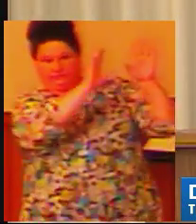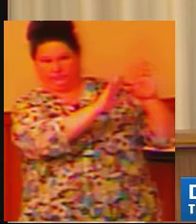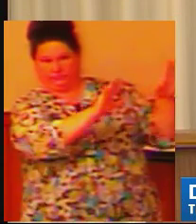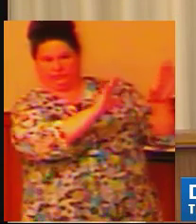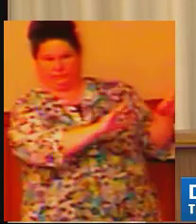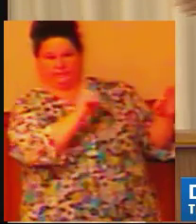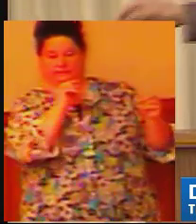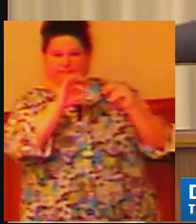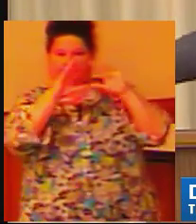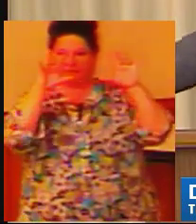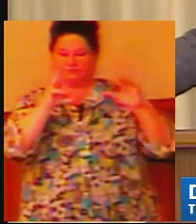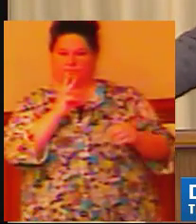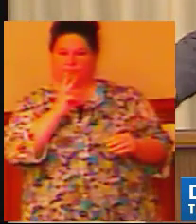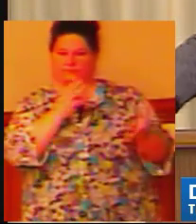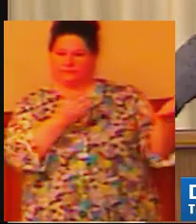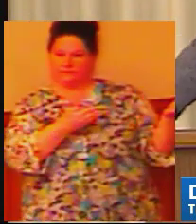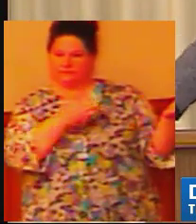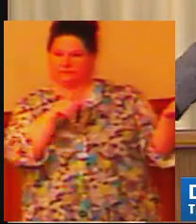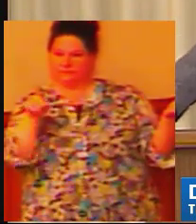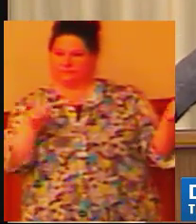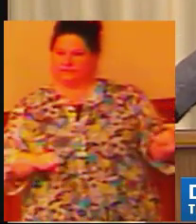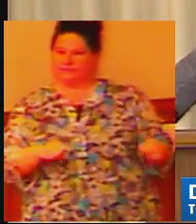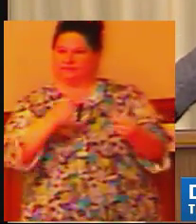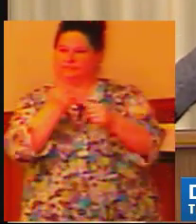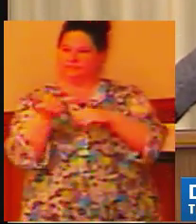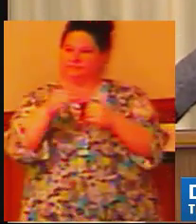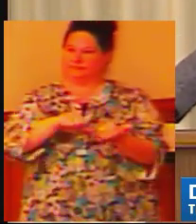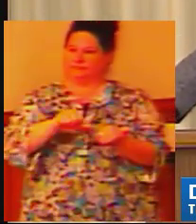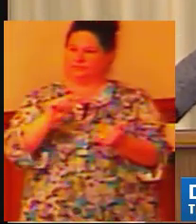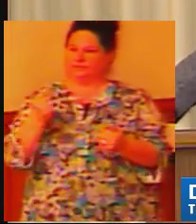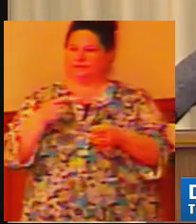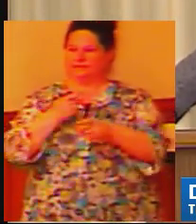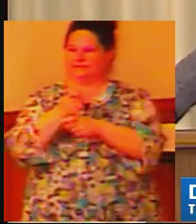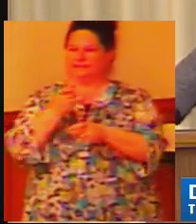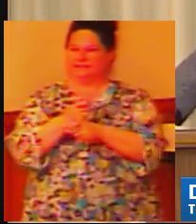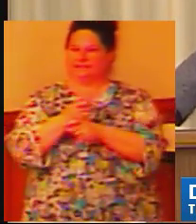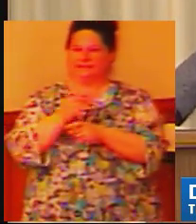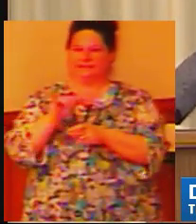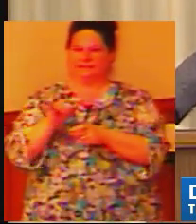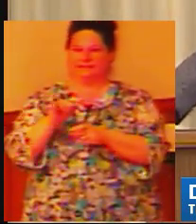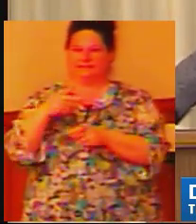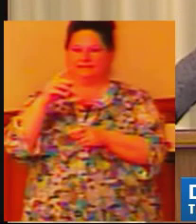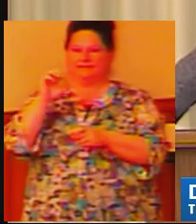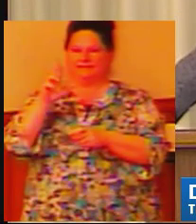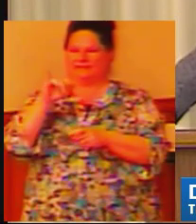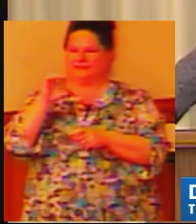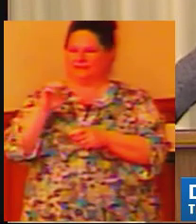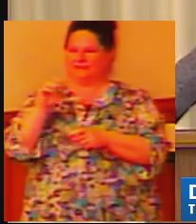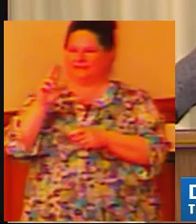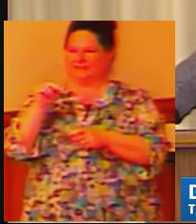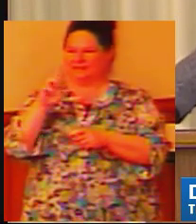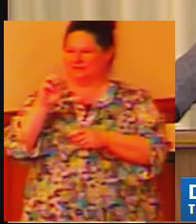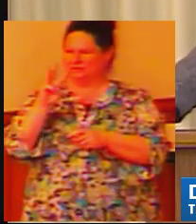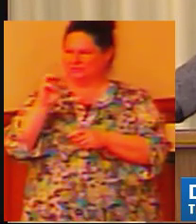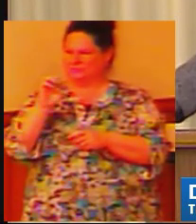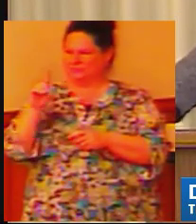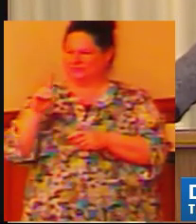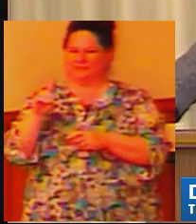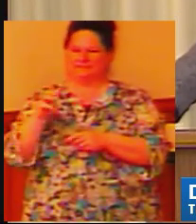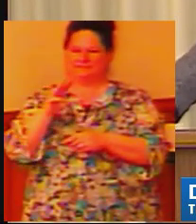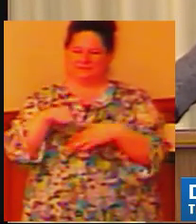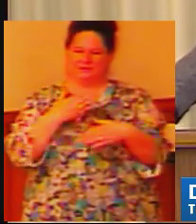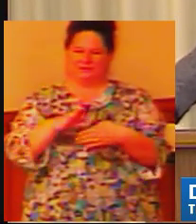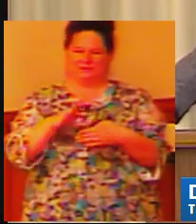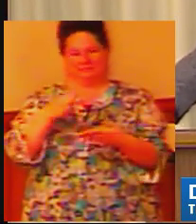the magic water that you can be baptized. I'm only kidding. That's only a Carrie Underwood song. Must be in the water